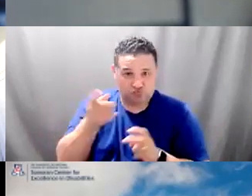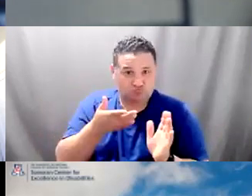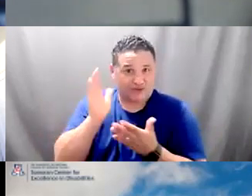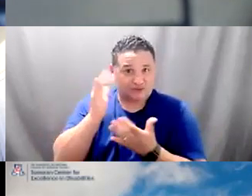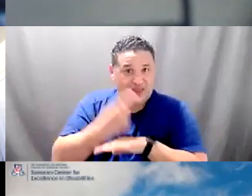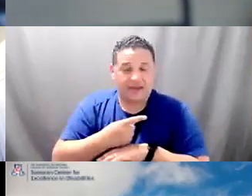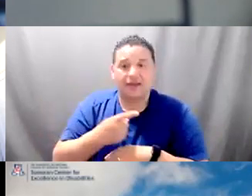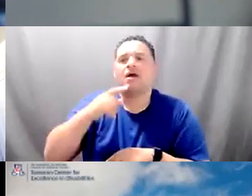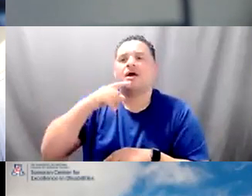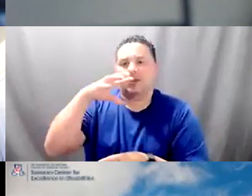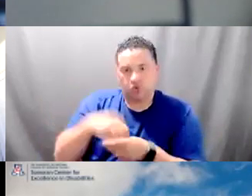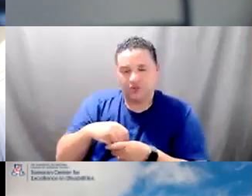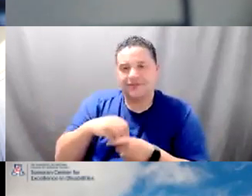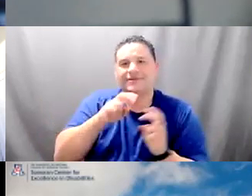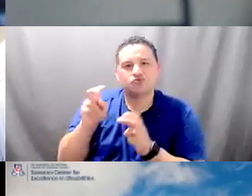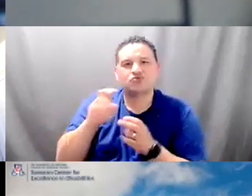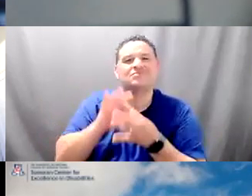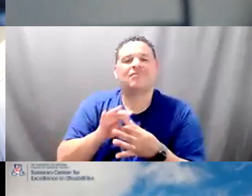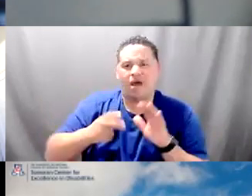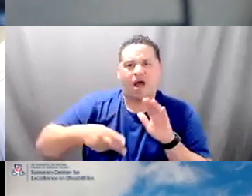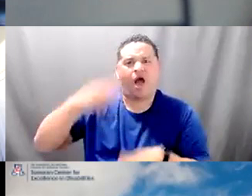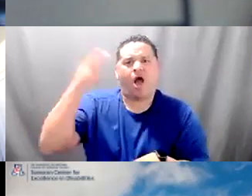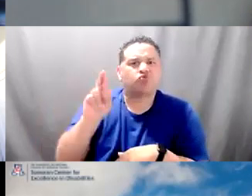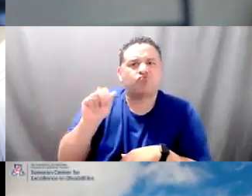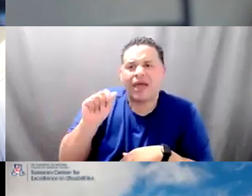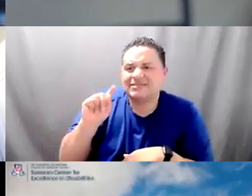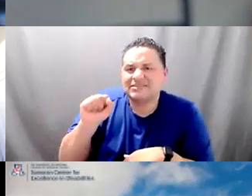issues around the higher rates,